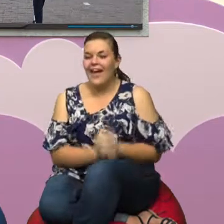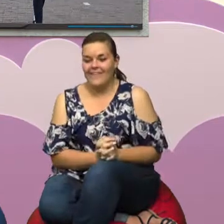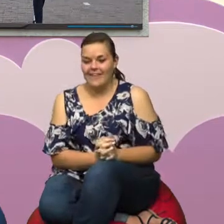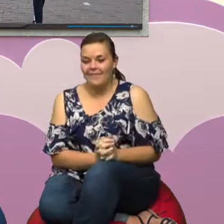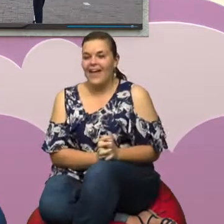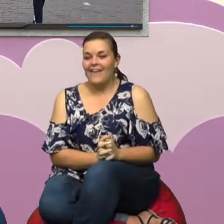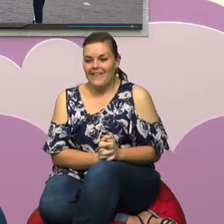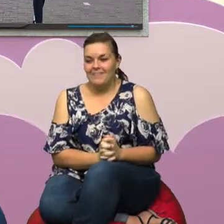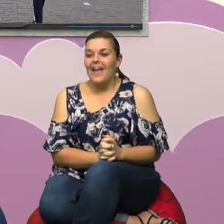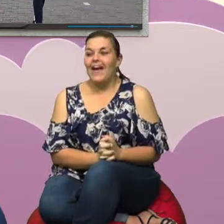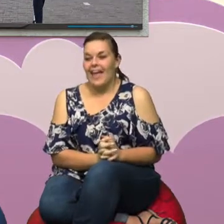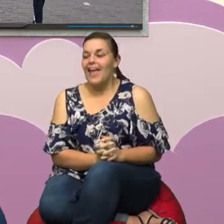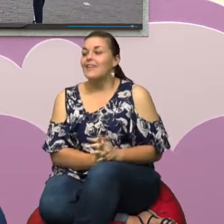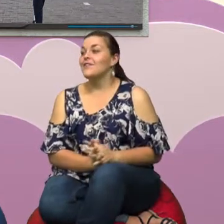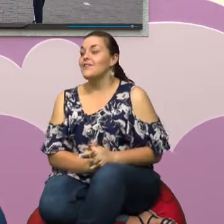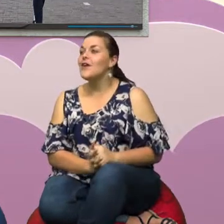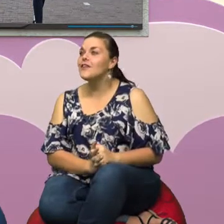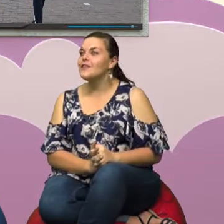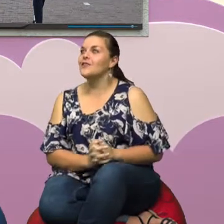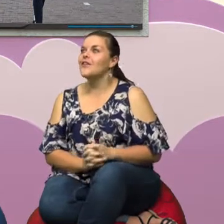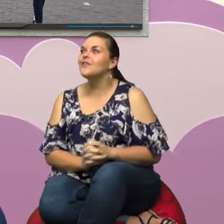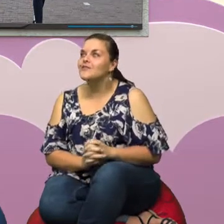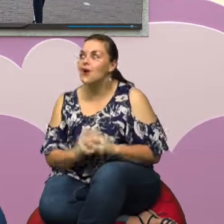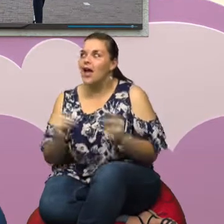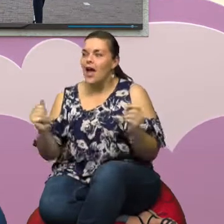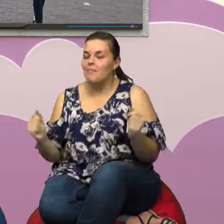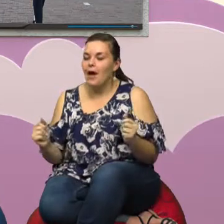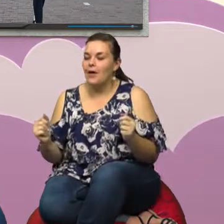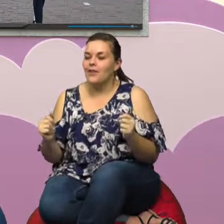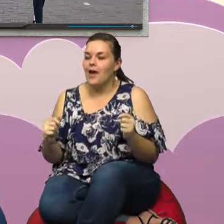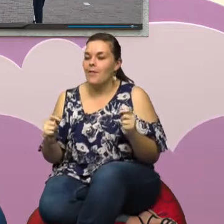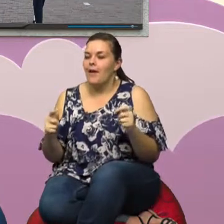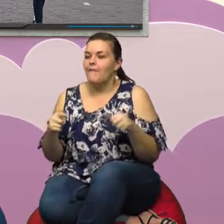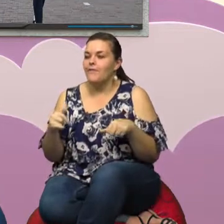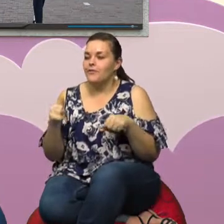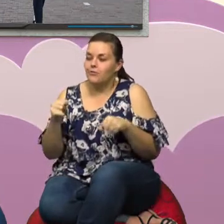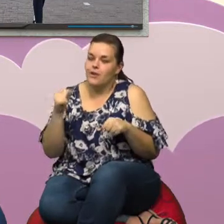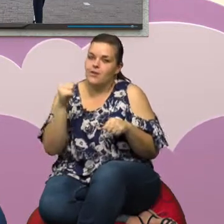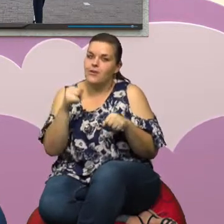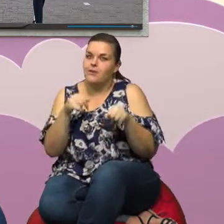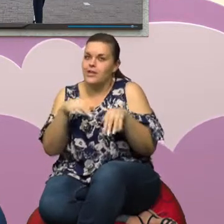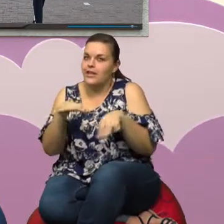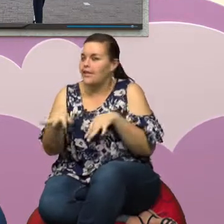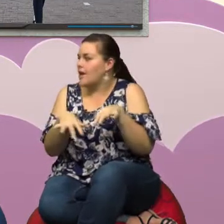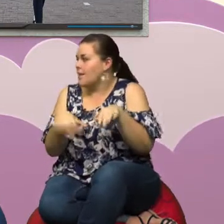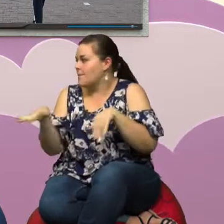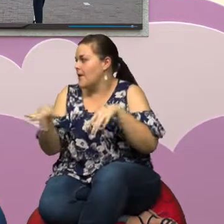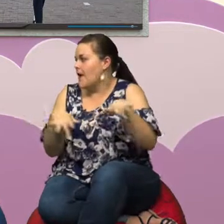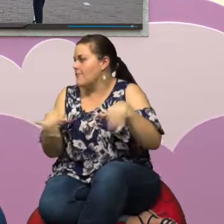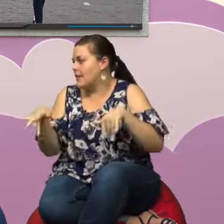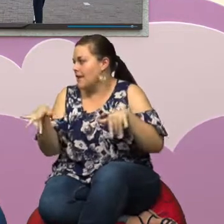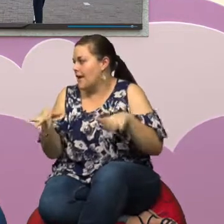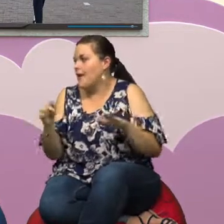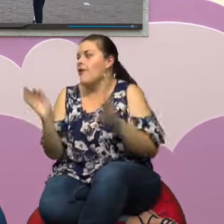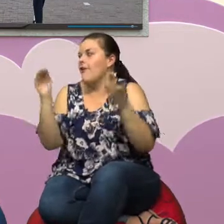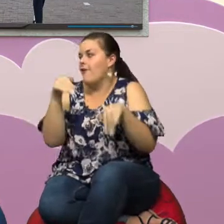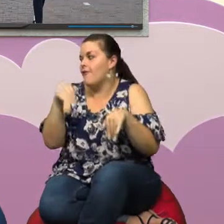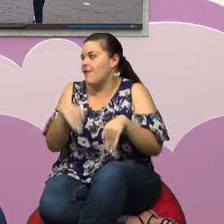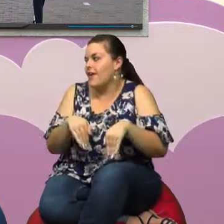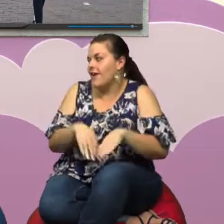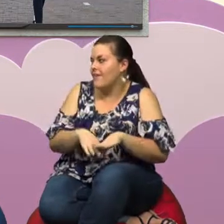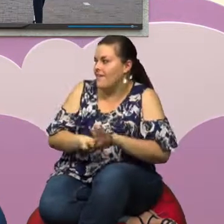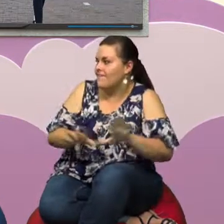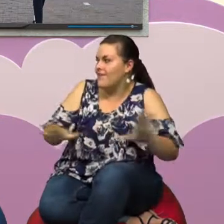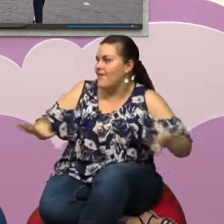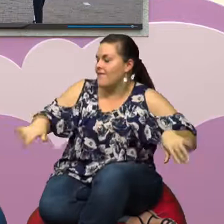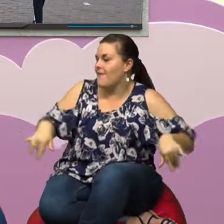it. Okay. Do you know the song about the three little ducks went out one day over